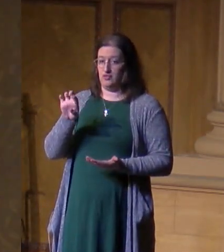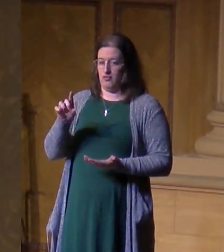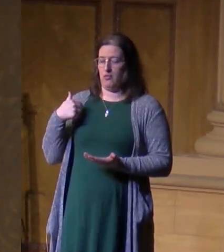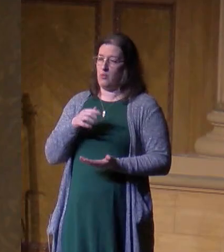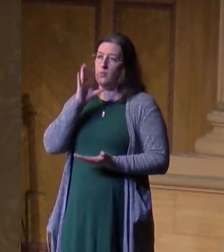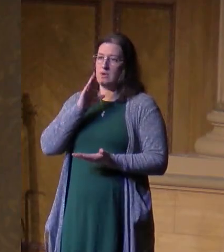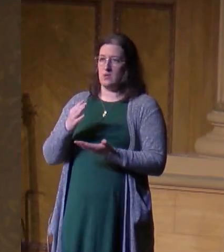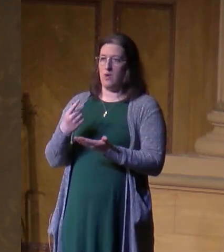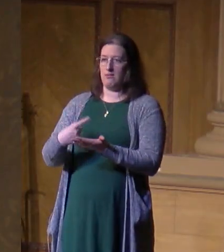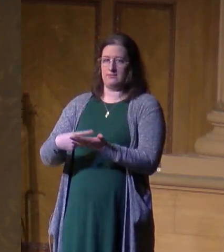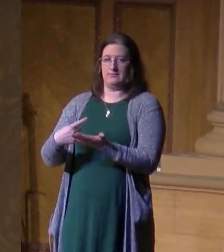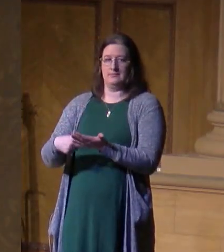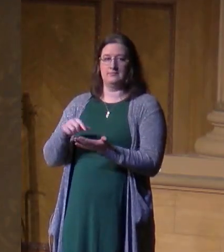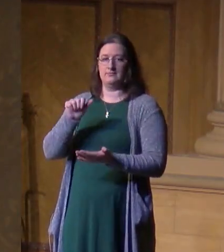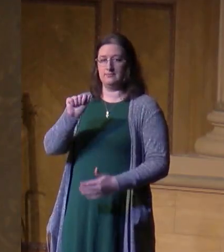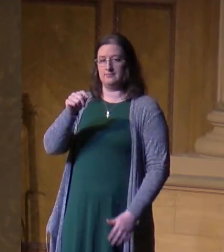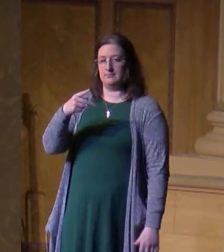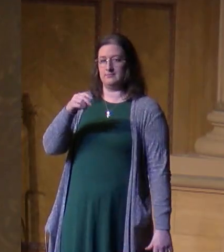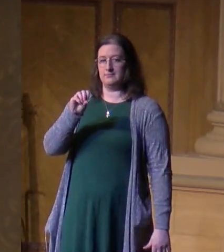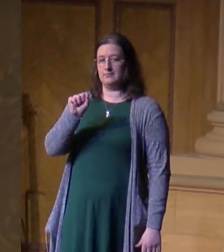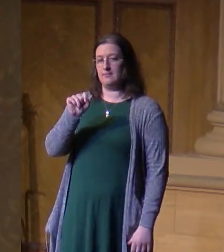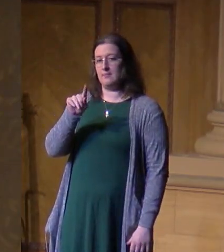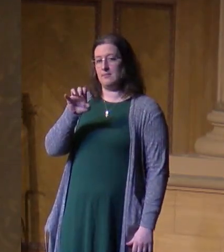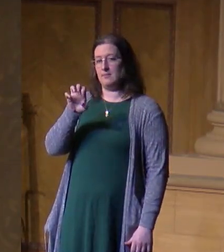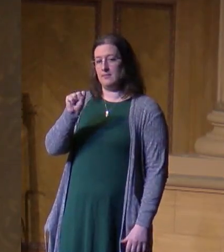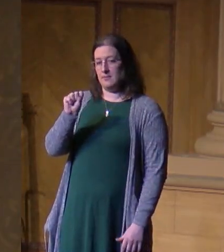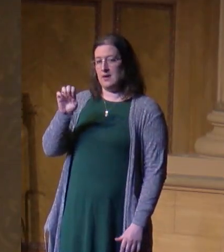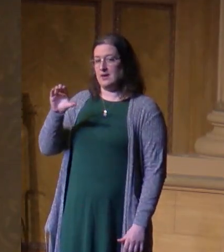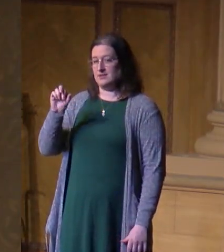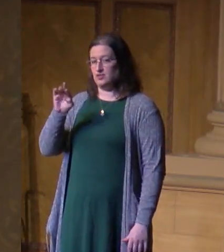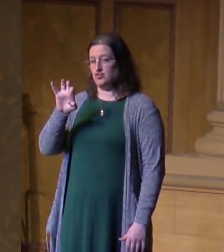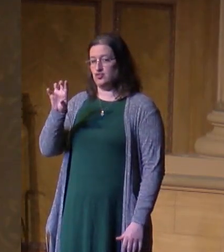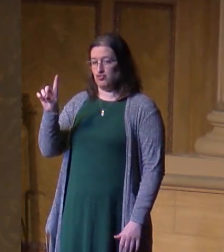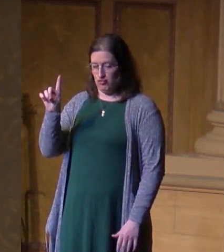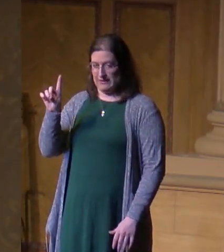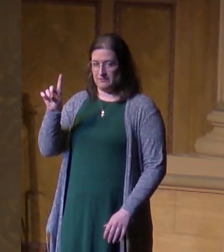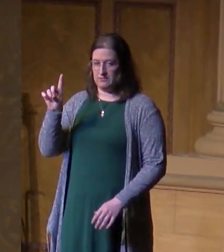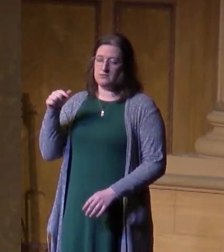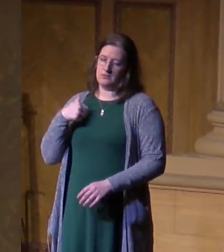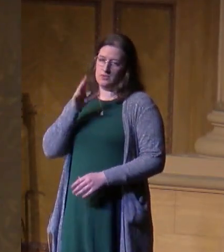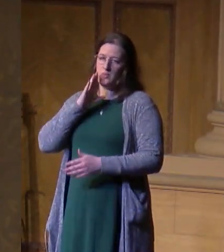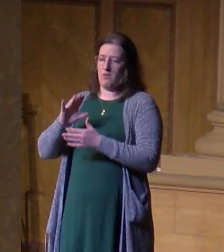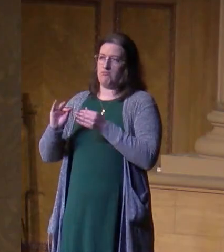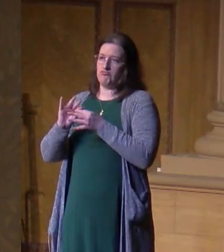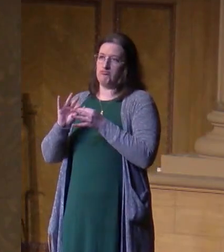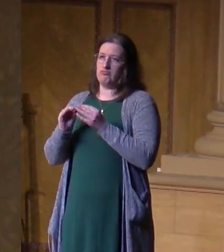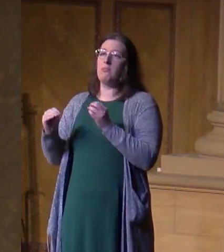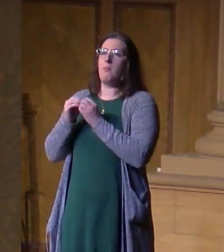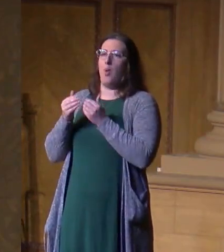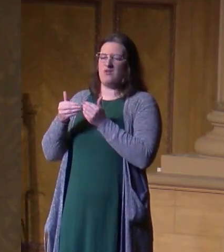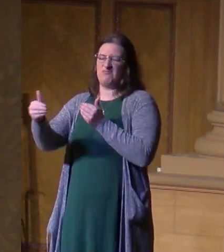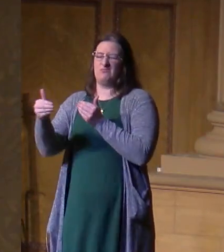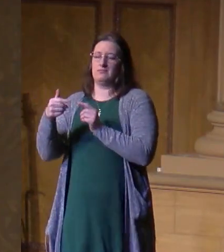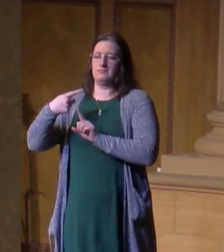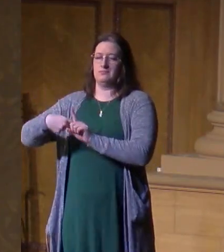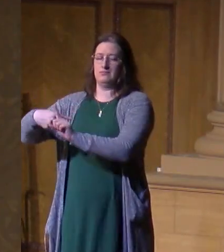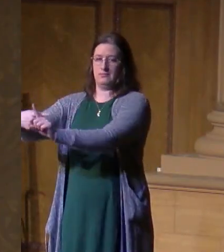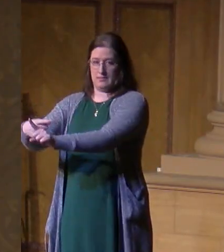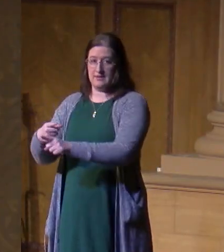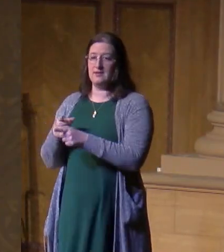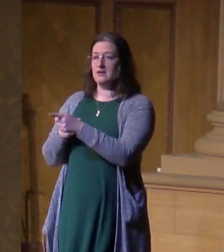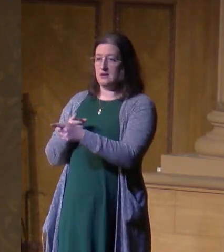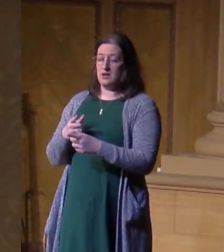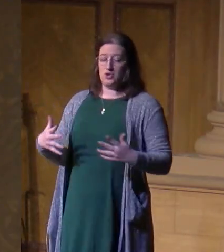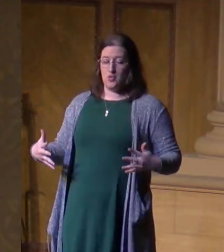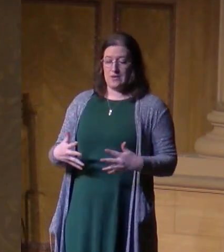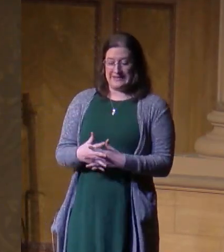Apostles' Creed. And one line of the Apostles' Creed is that Jesus was conceived by the power of the Holy Spirit and born of the Virgin